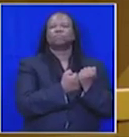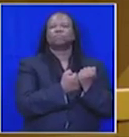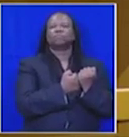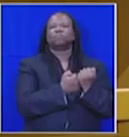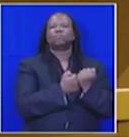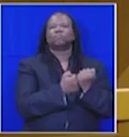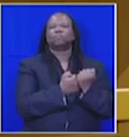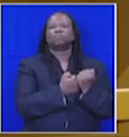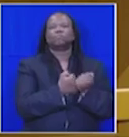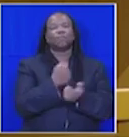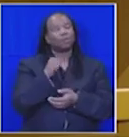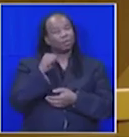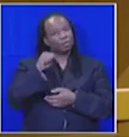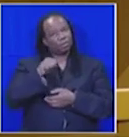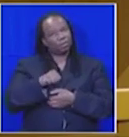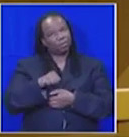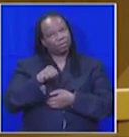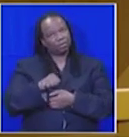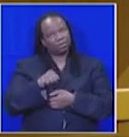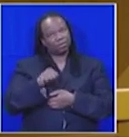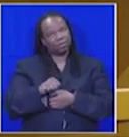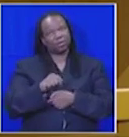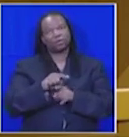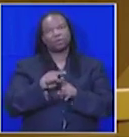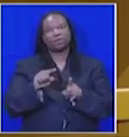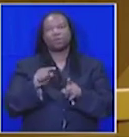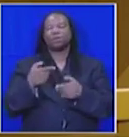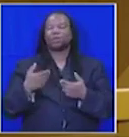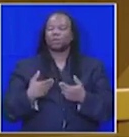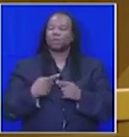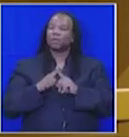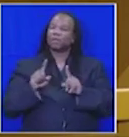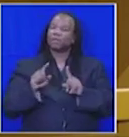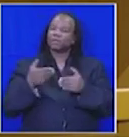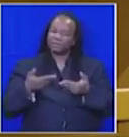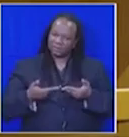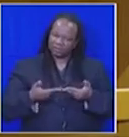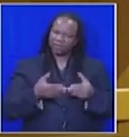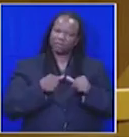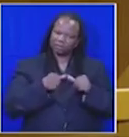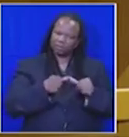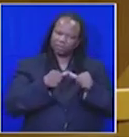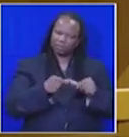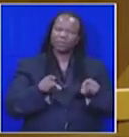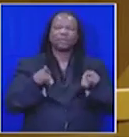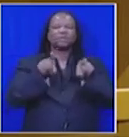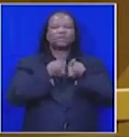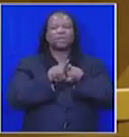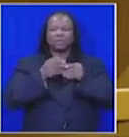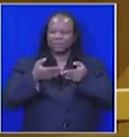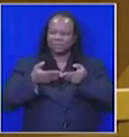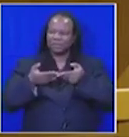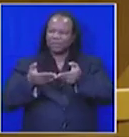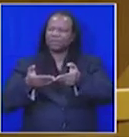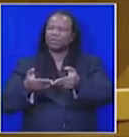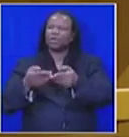And yes, we must not be surprised. In order for service delivery to be maintained, in order to deliver to the poorest of the poor, then we